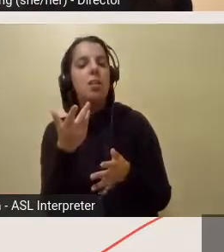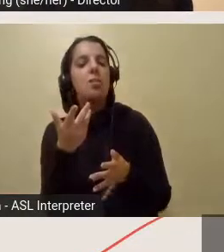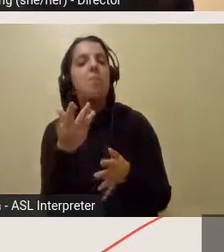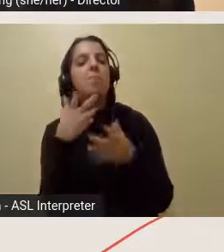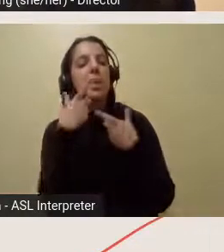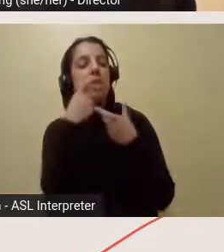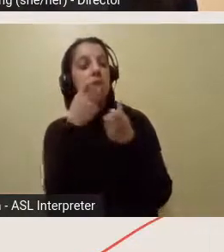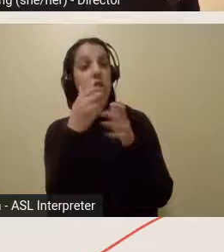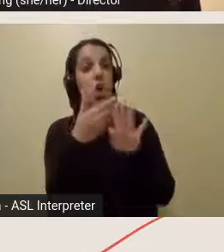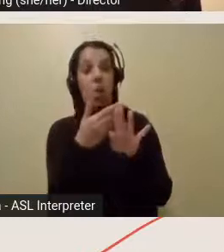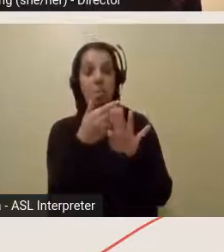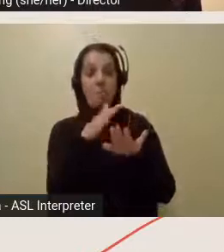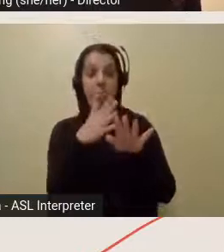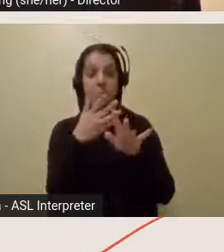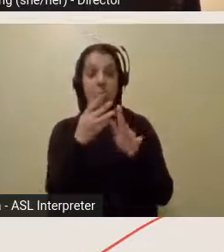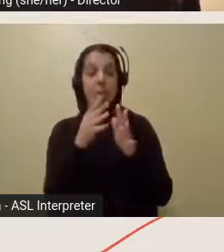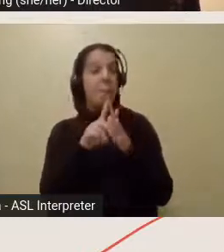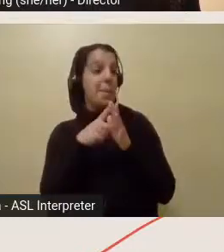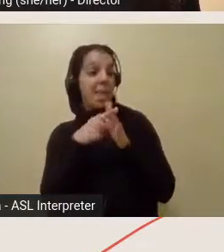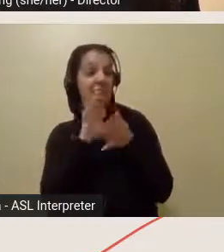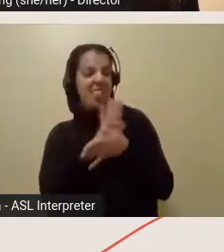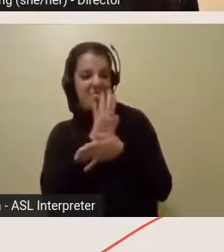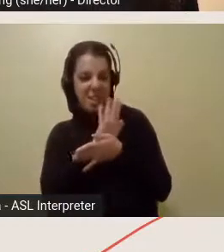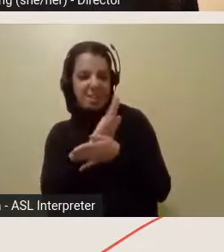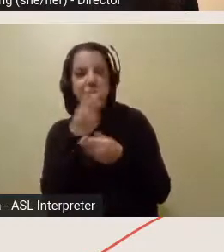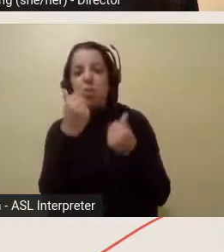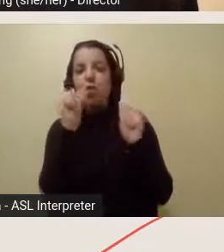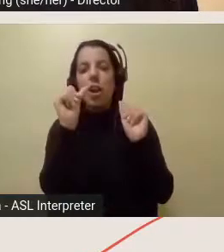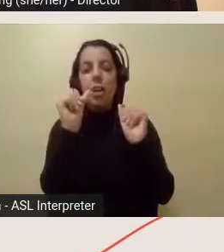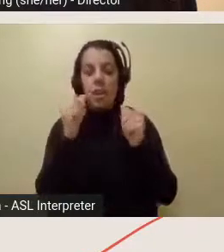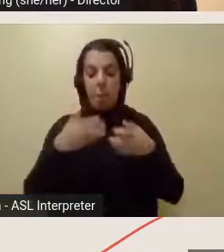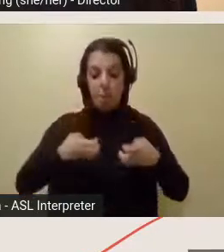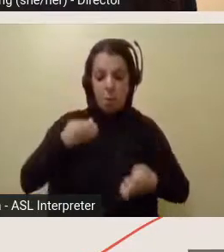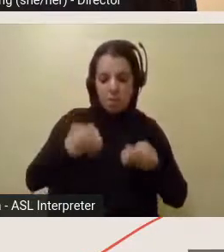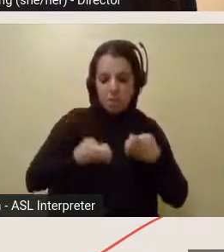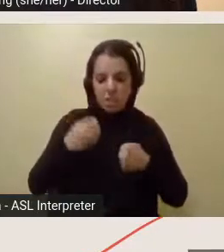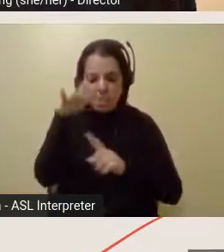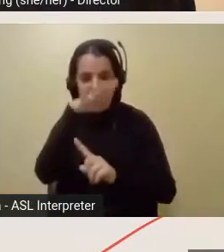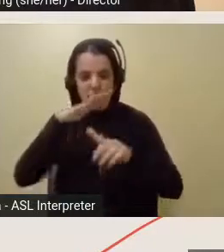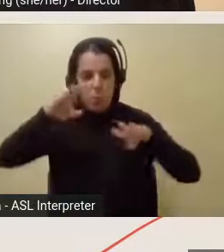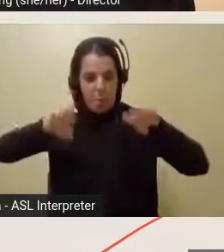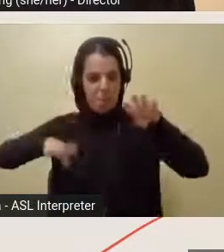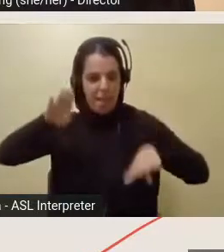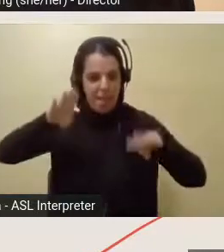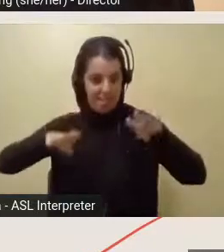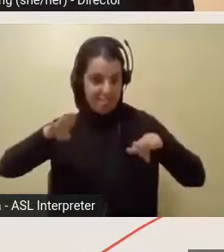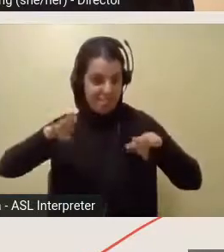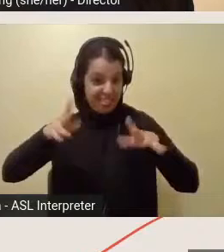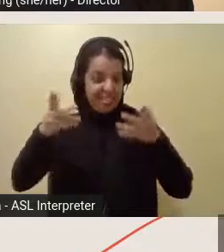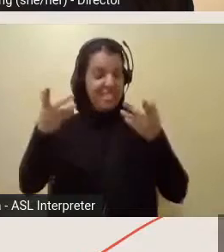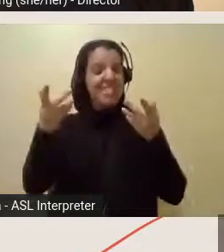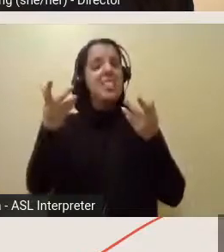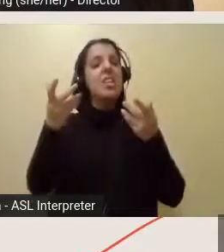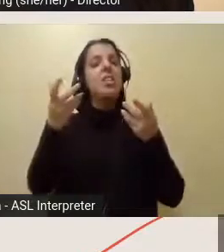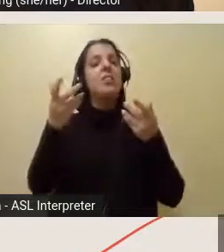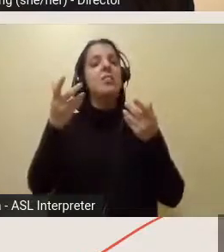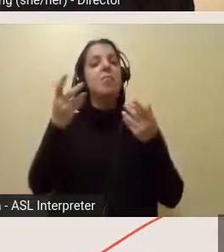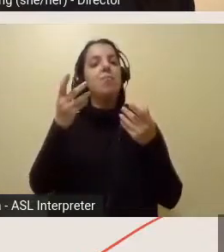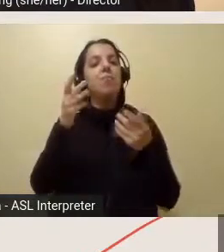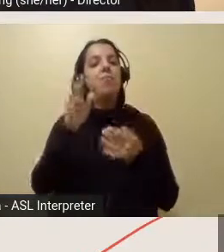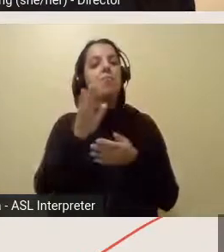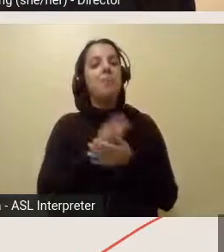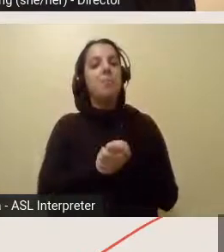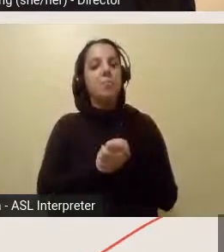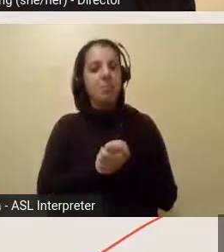contextual balance in the film as opposed to something more quantitative. How did the mixed crew collaborate and utilize their